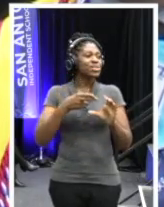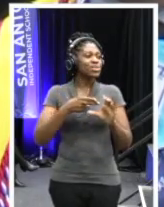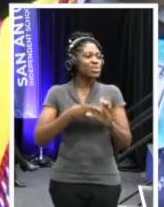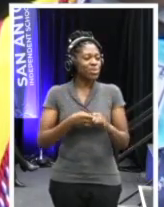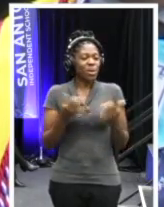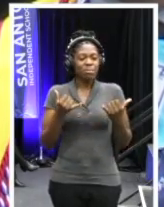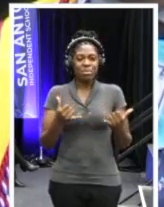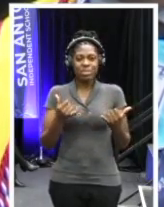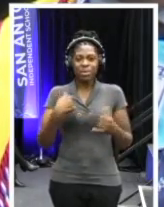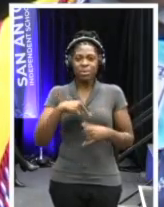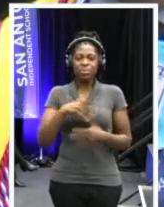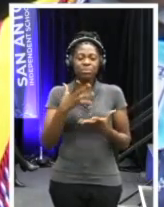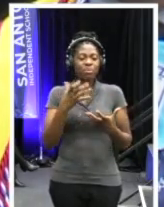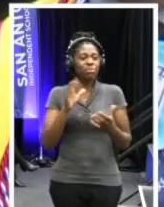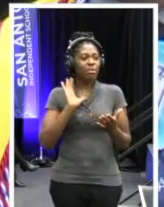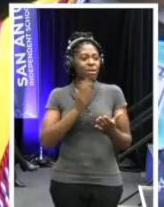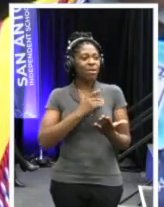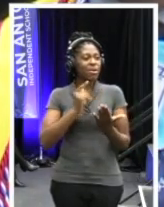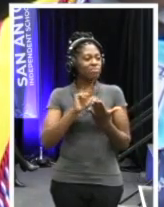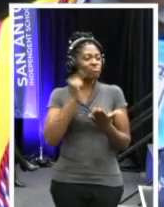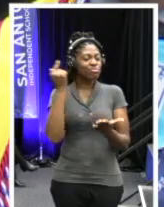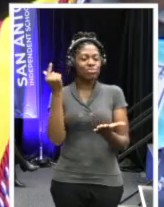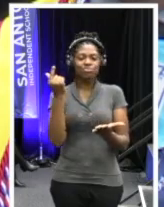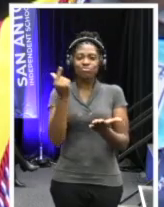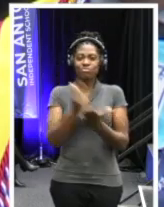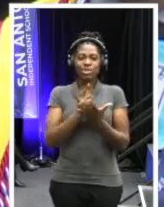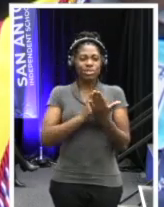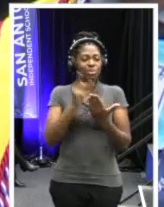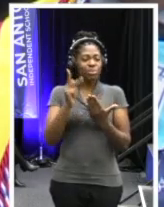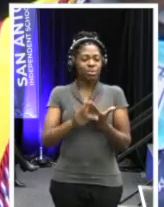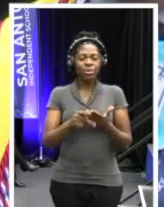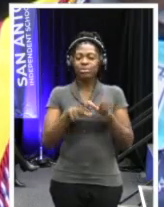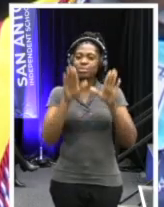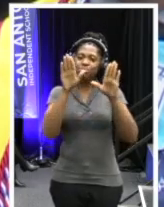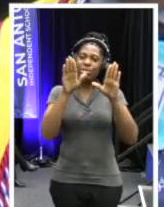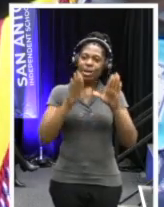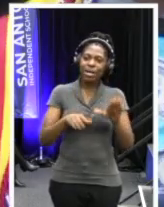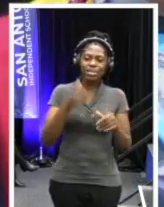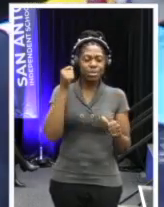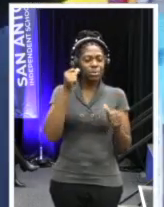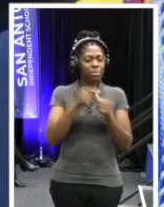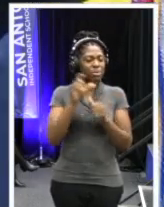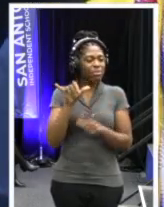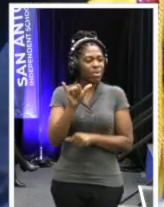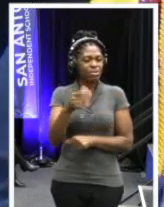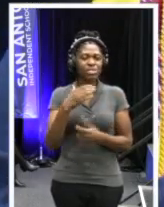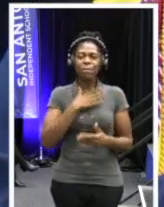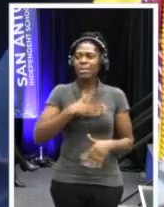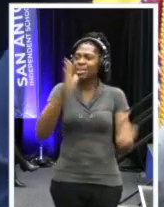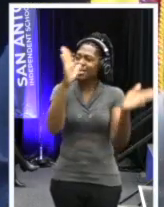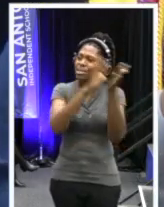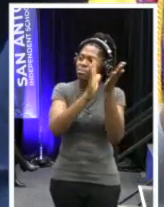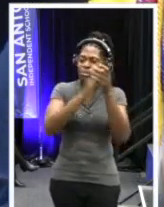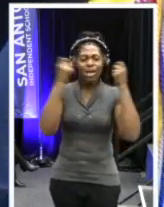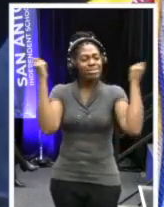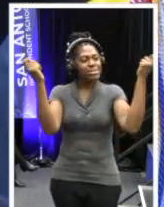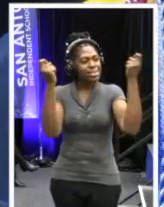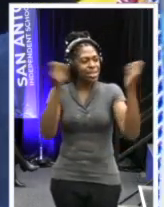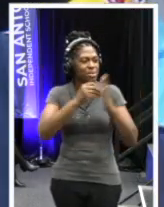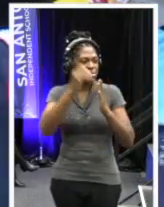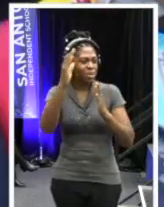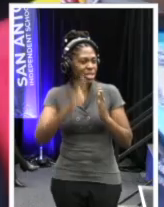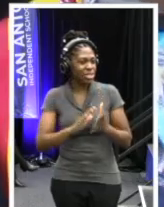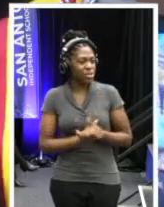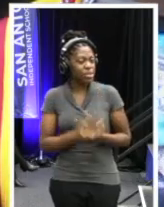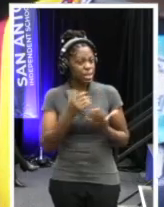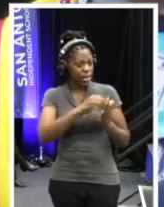memorable occasion by recognizing our outstanding graduates with your applause as they cross the stage. Graduates, faculty, and